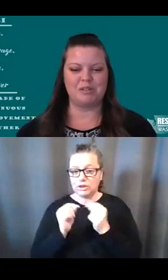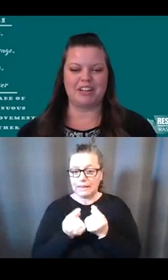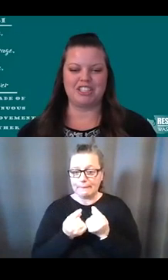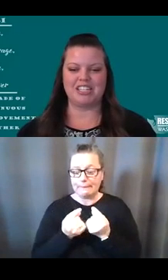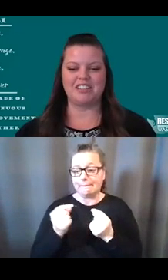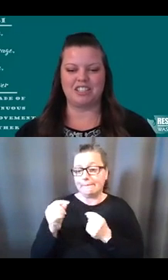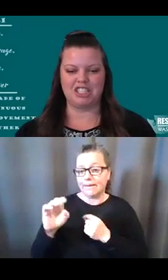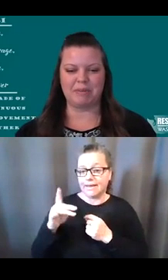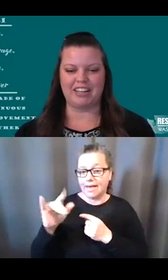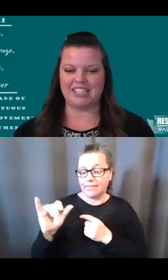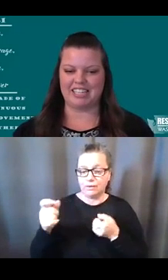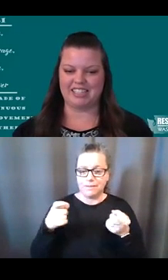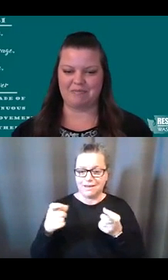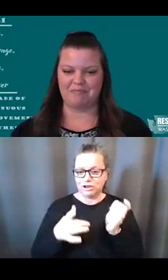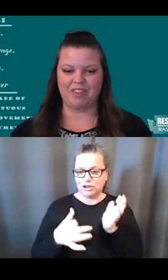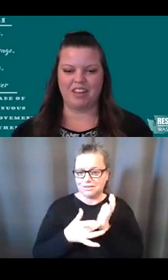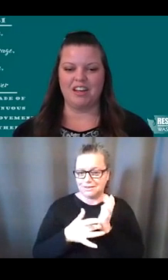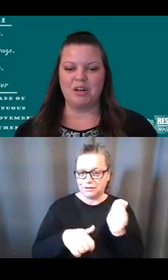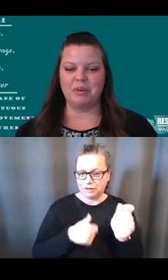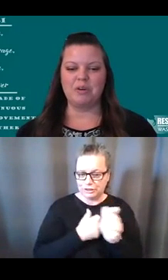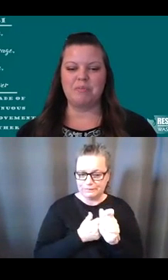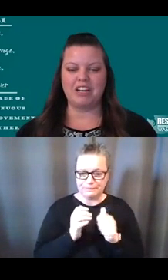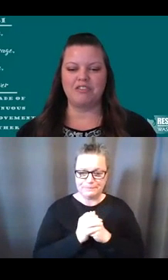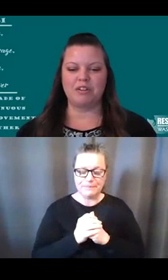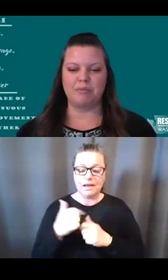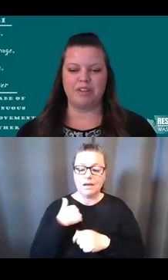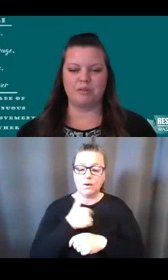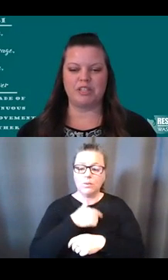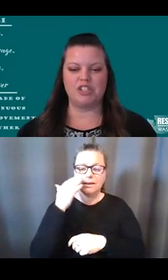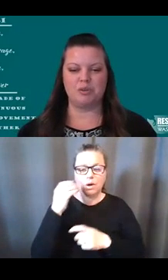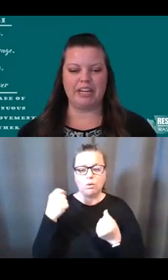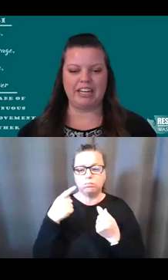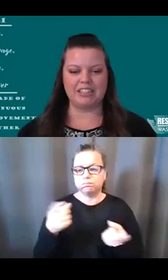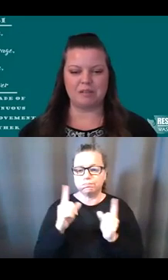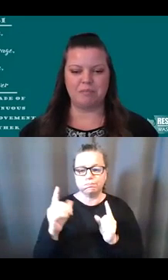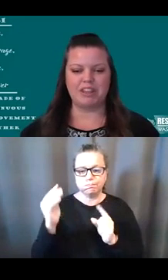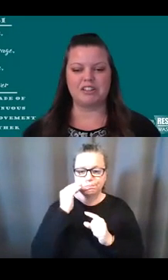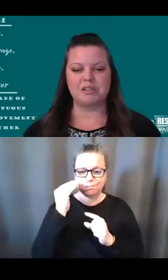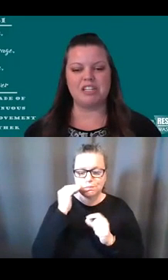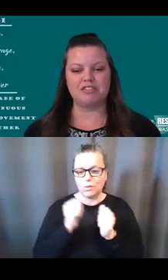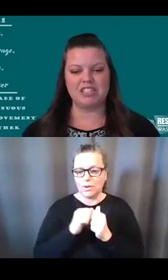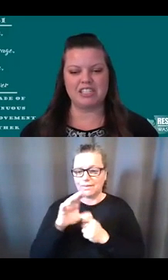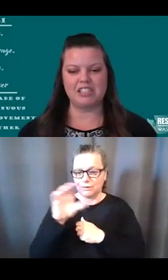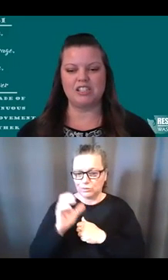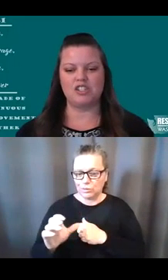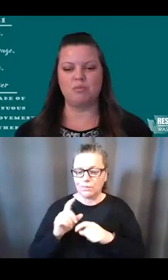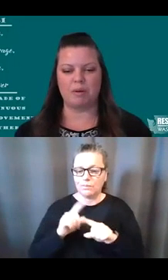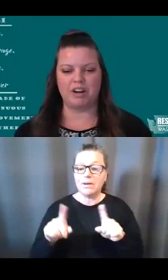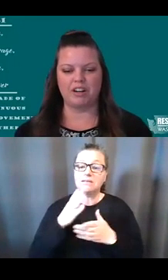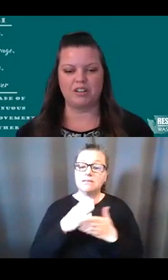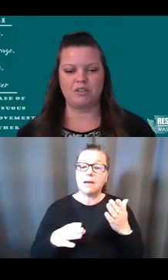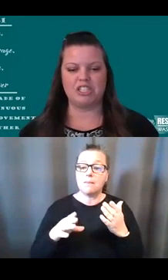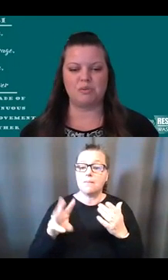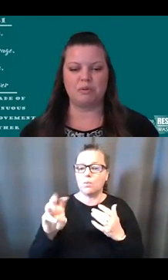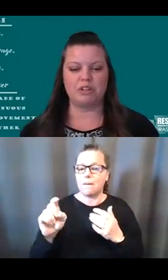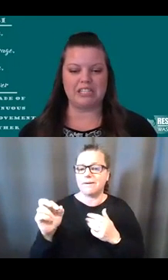who is managing technology behind the scenes. We know many of you are familiar with Zoom meetings, but there are some differences in Zoom